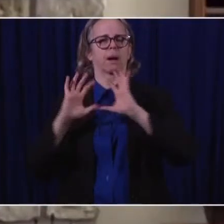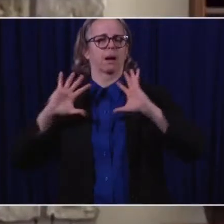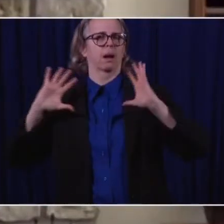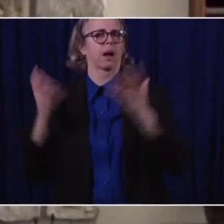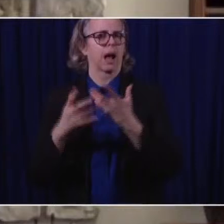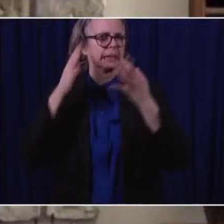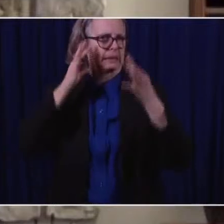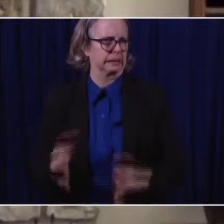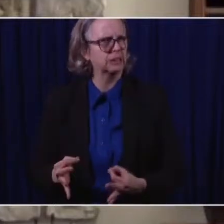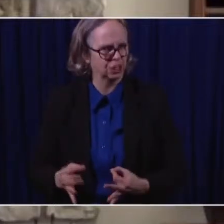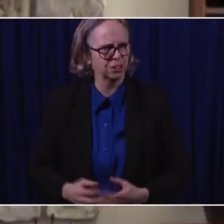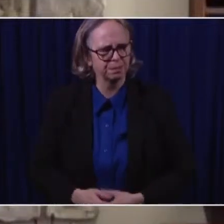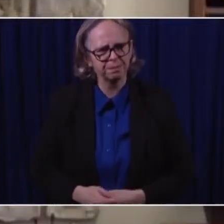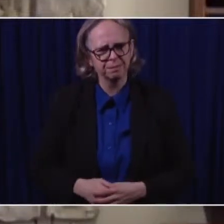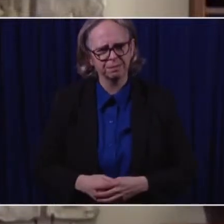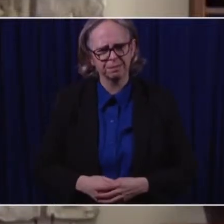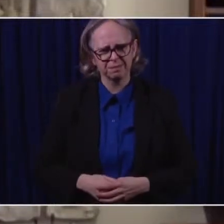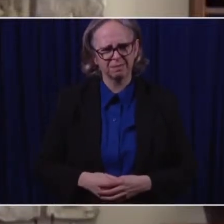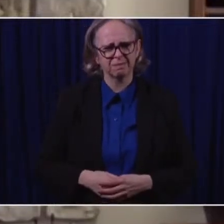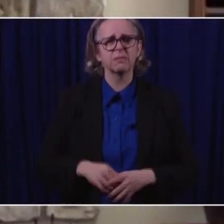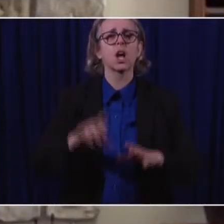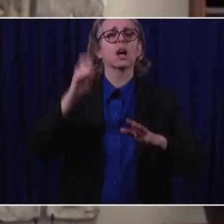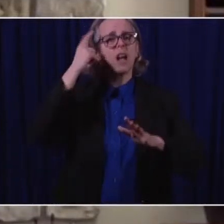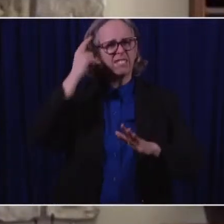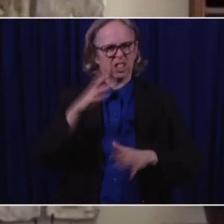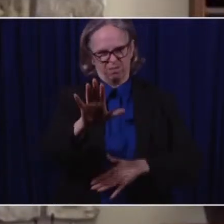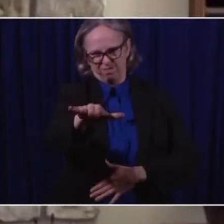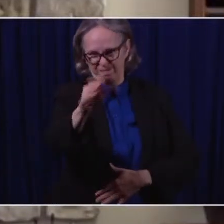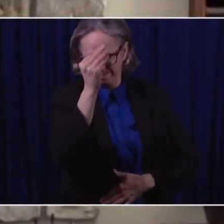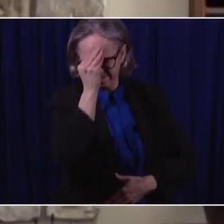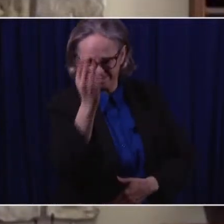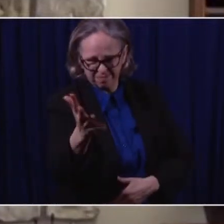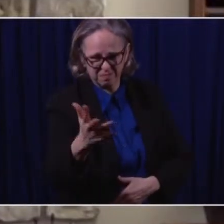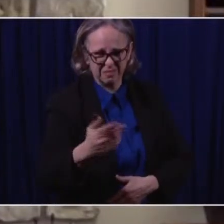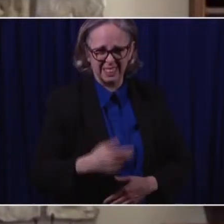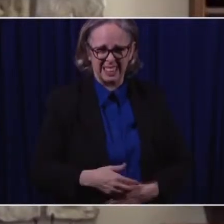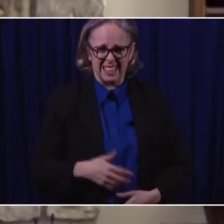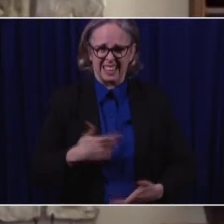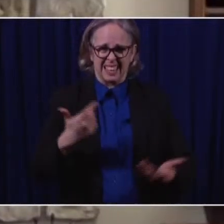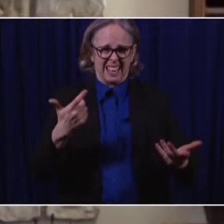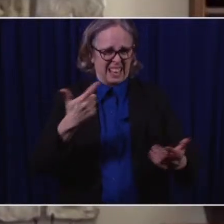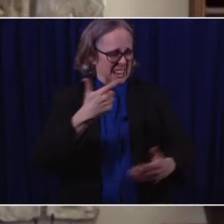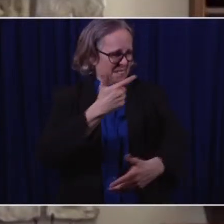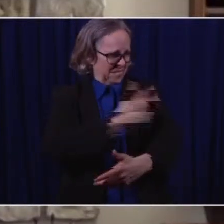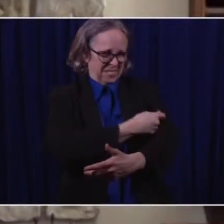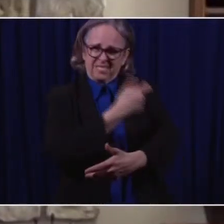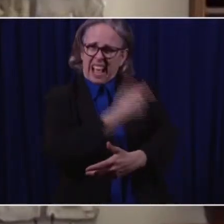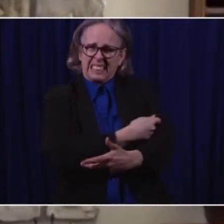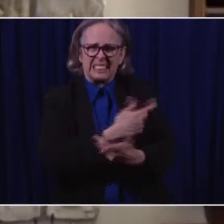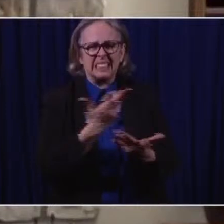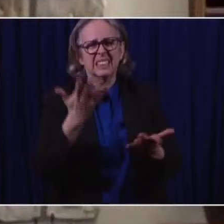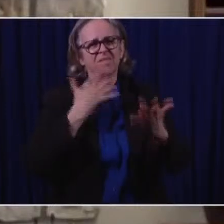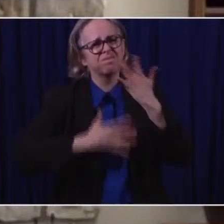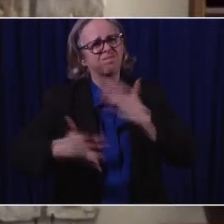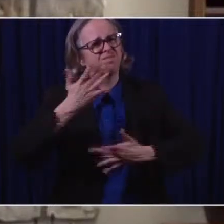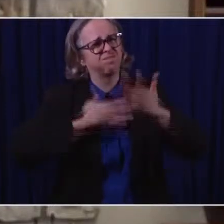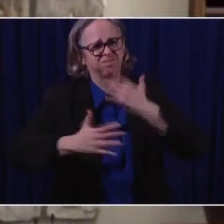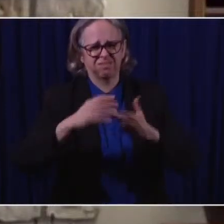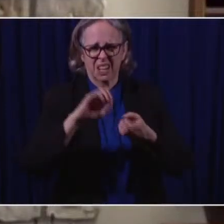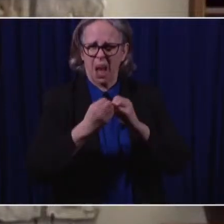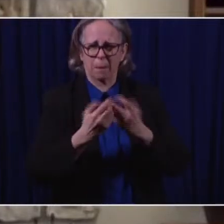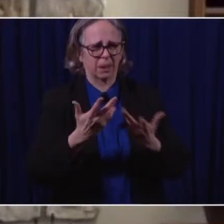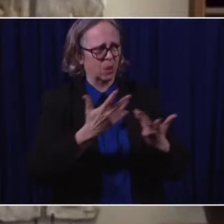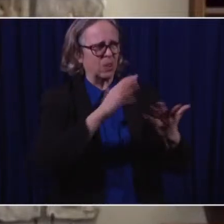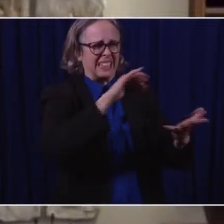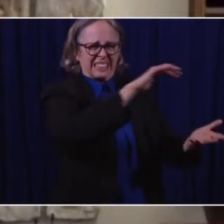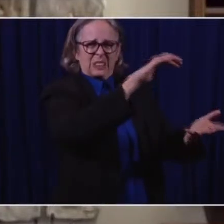us to deal with a scarce product that saves lives. And we have relied on the best medical advice that we